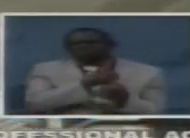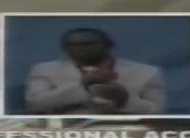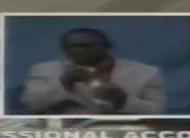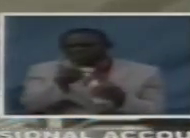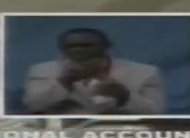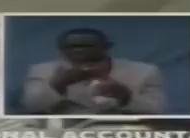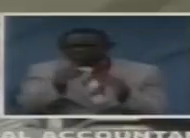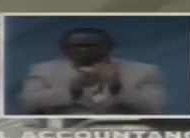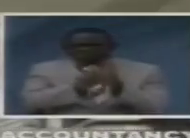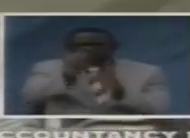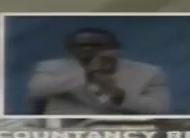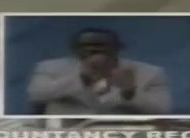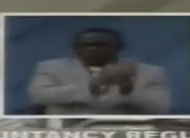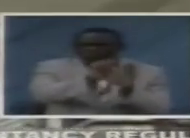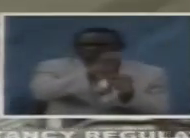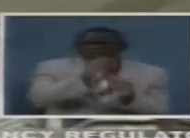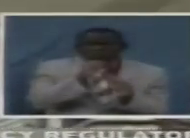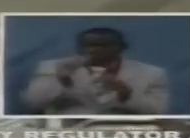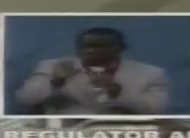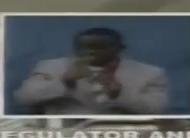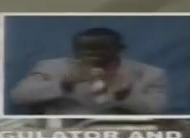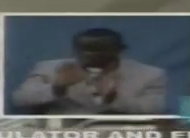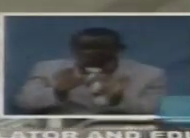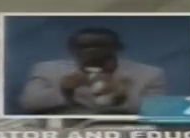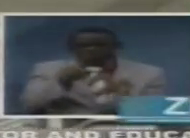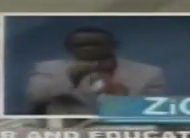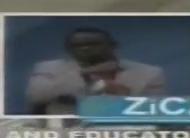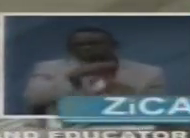Mr. Speaker, however, marginally declined to